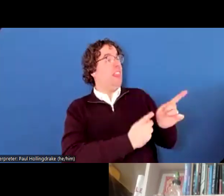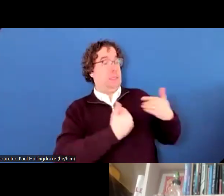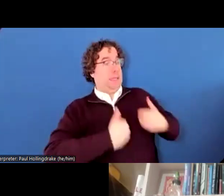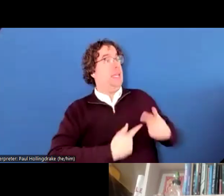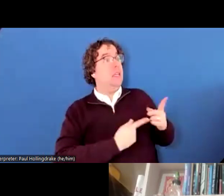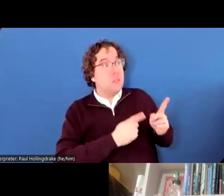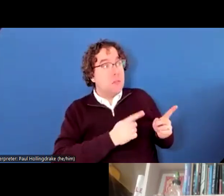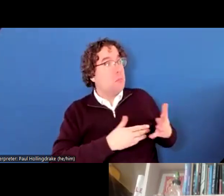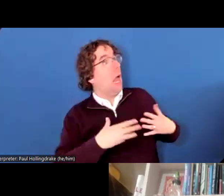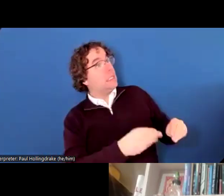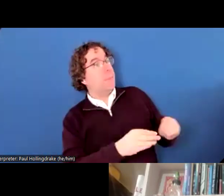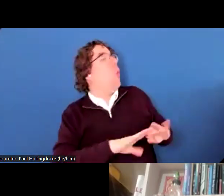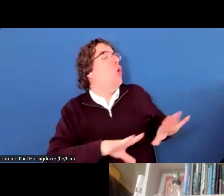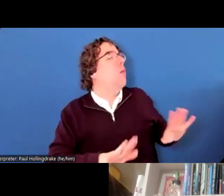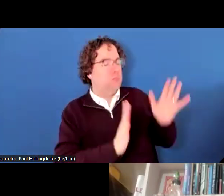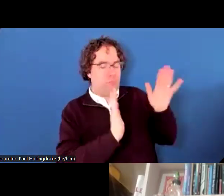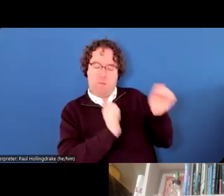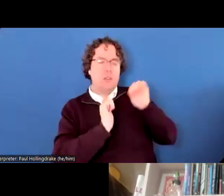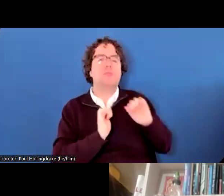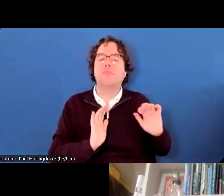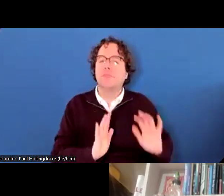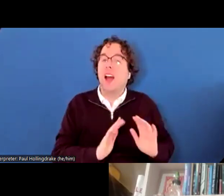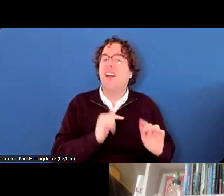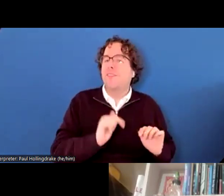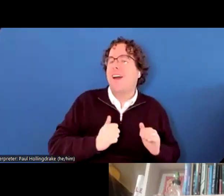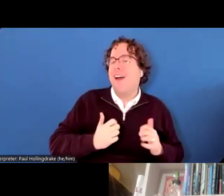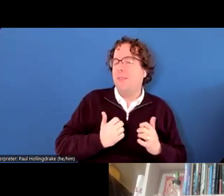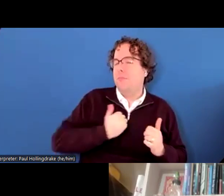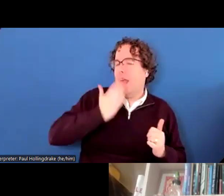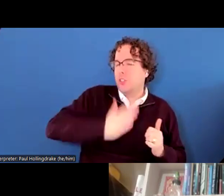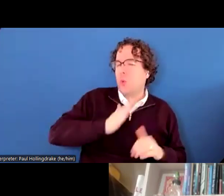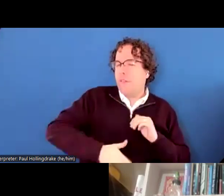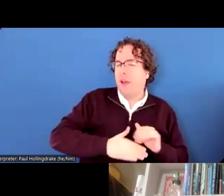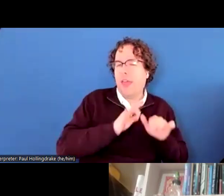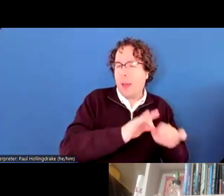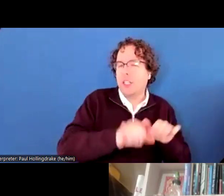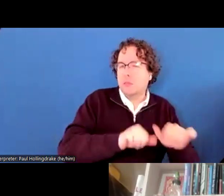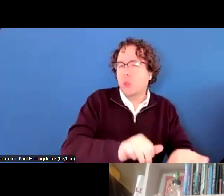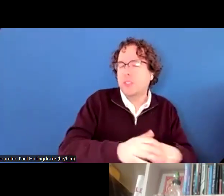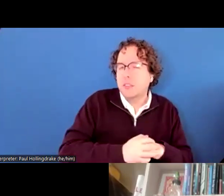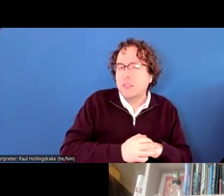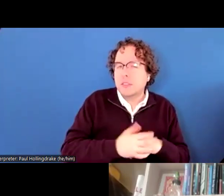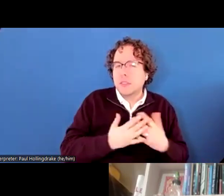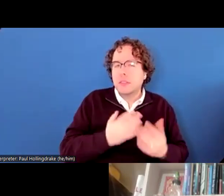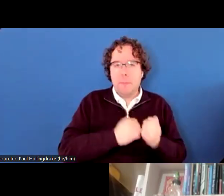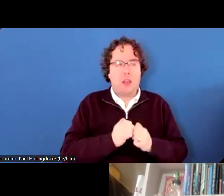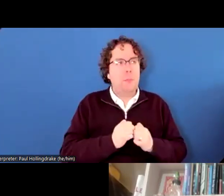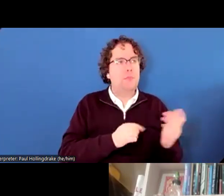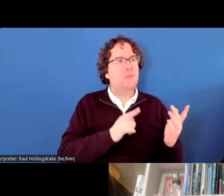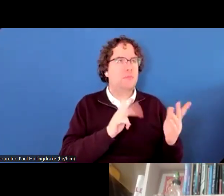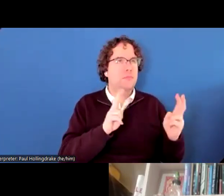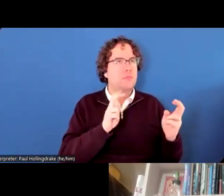kind of how I approached the application process. But it became I guess, a bit of the map about what I wanted from the